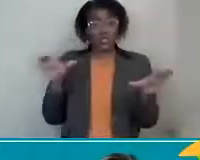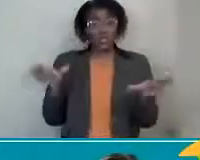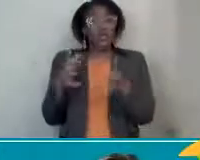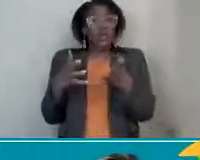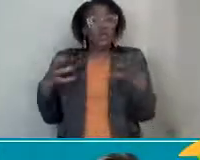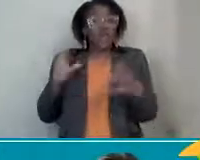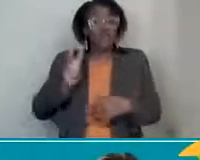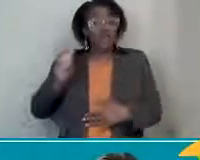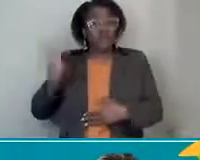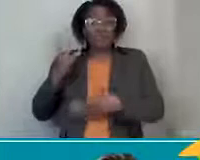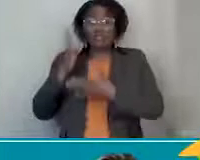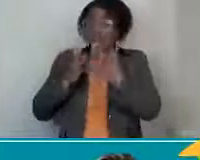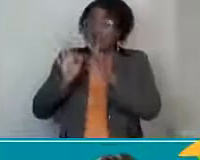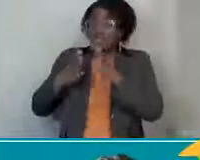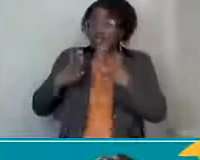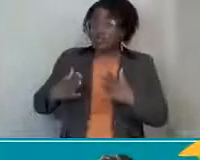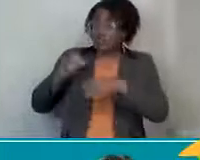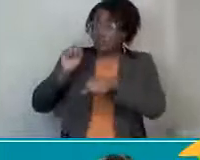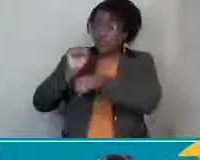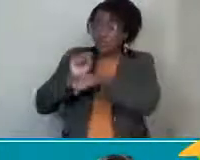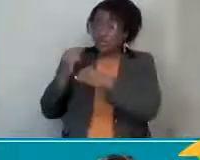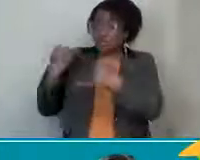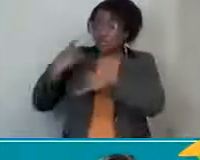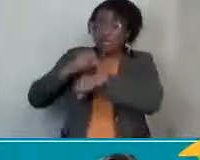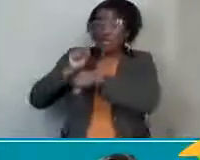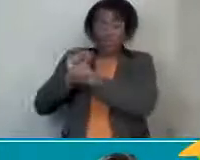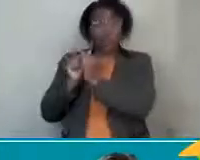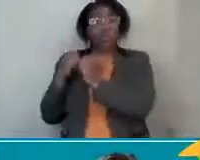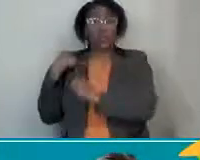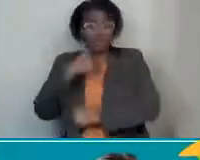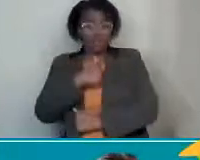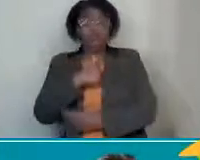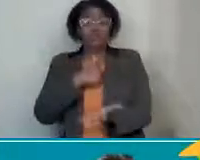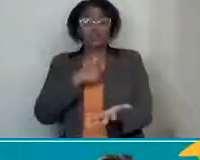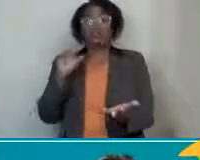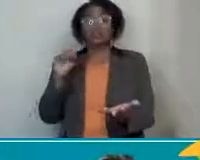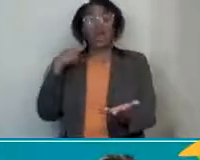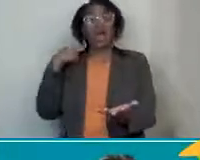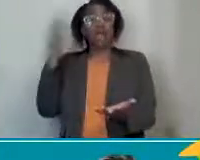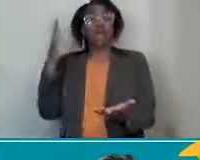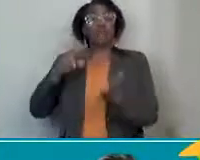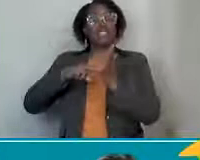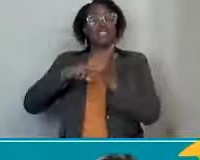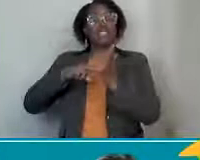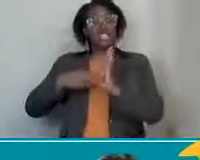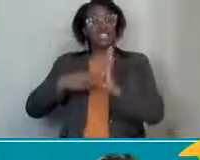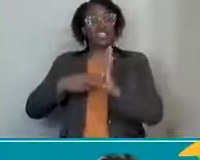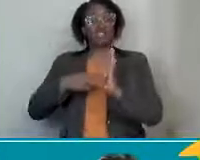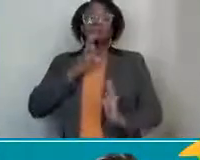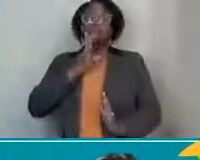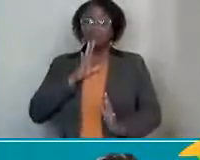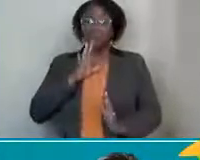some of the interpreters who are working today work with us. And so I'm going to intentionally speak at a slower